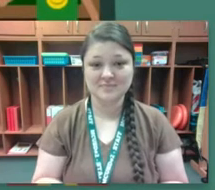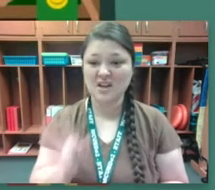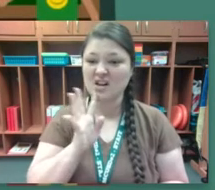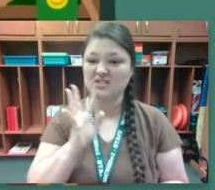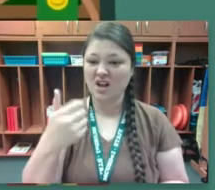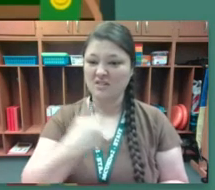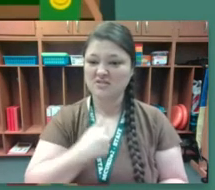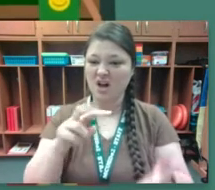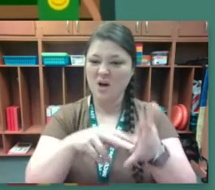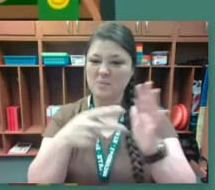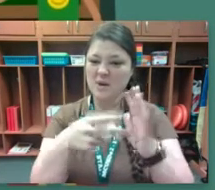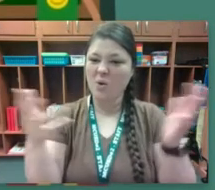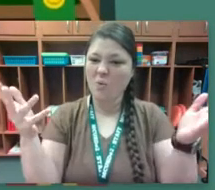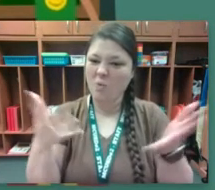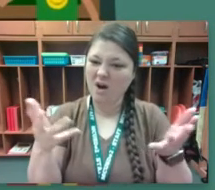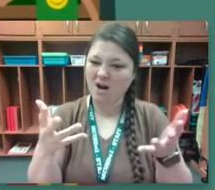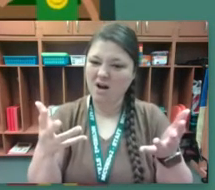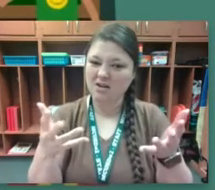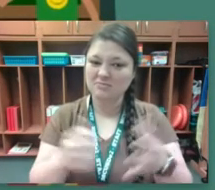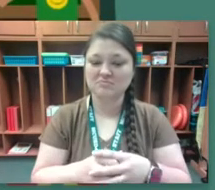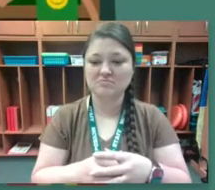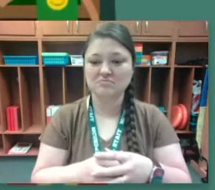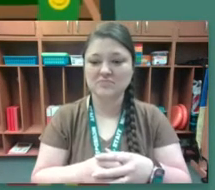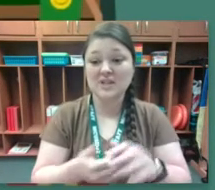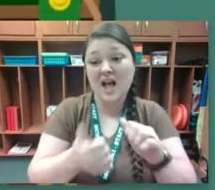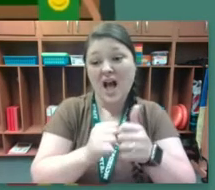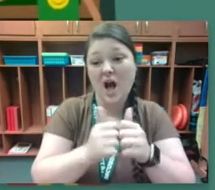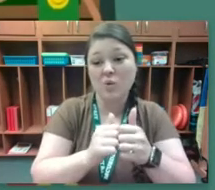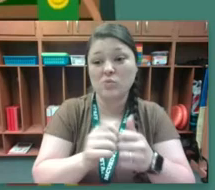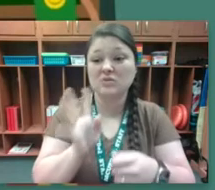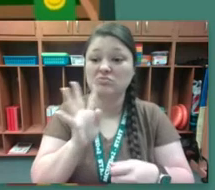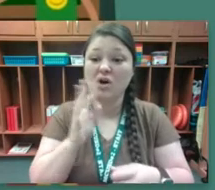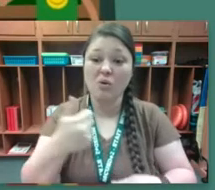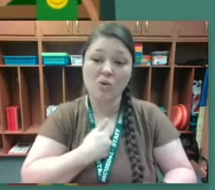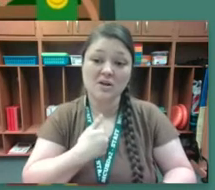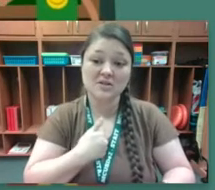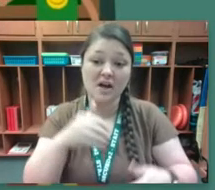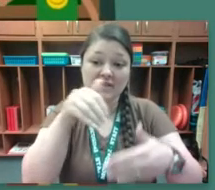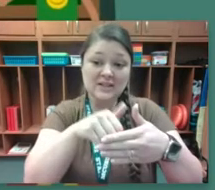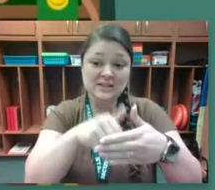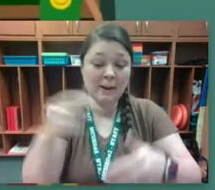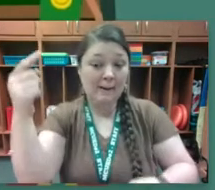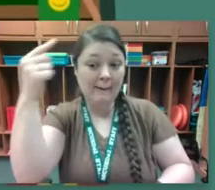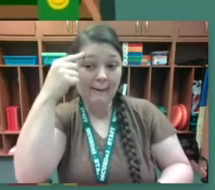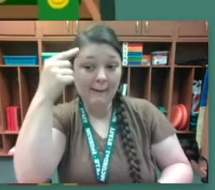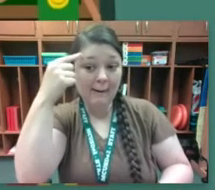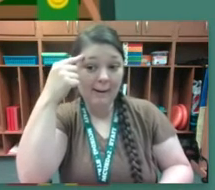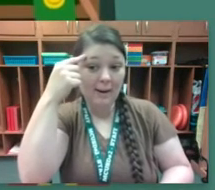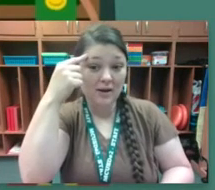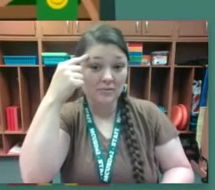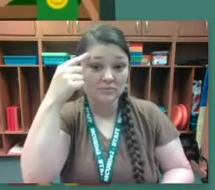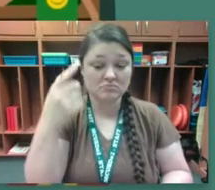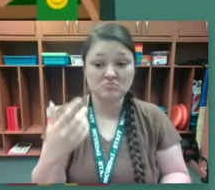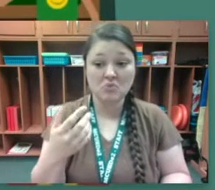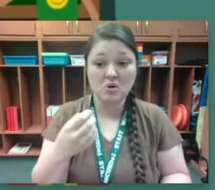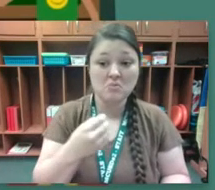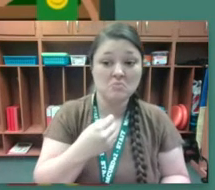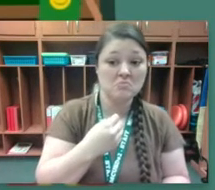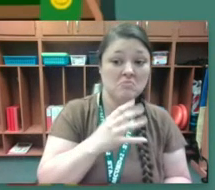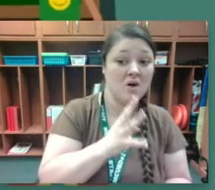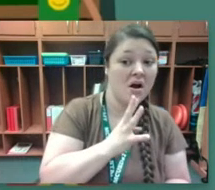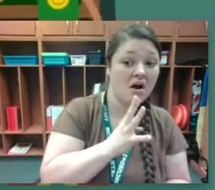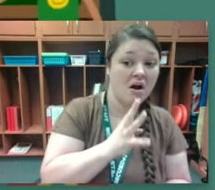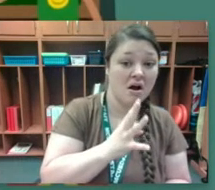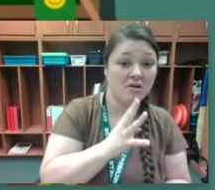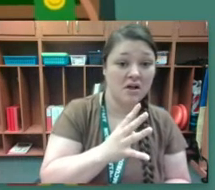What is self-talk? Self-talk is the way we speak to ourselves, in our head or sometimes out loud. We're not always aware of it. It's